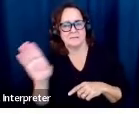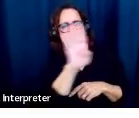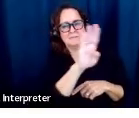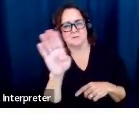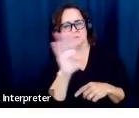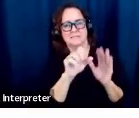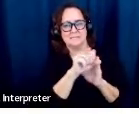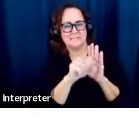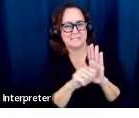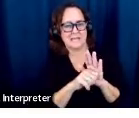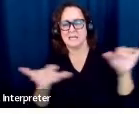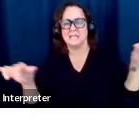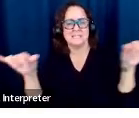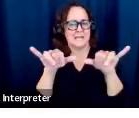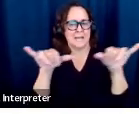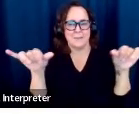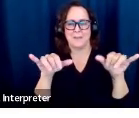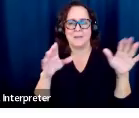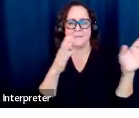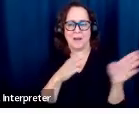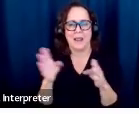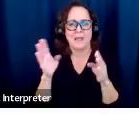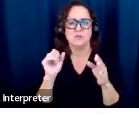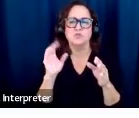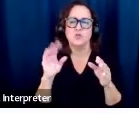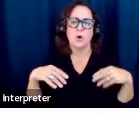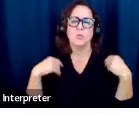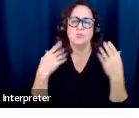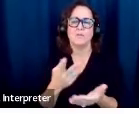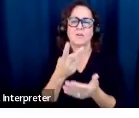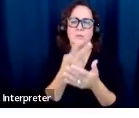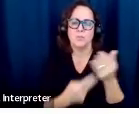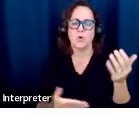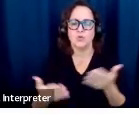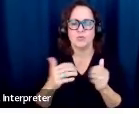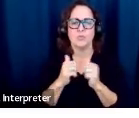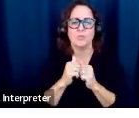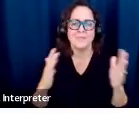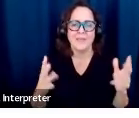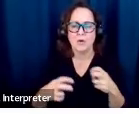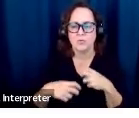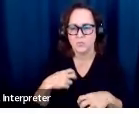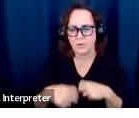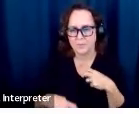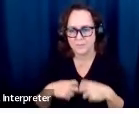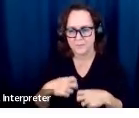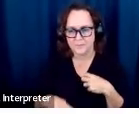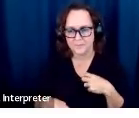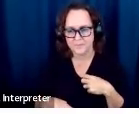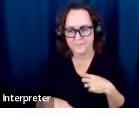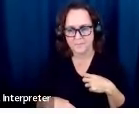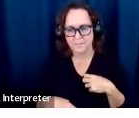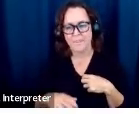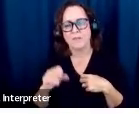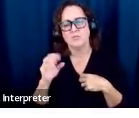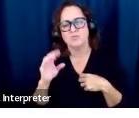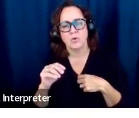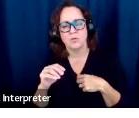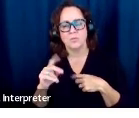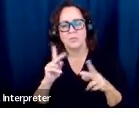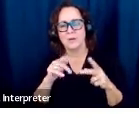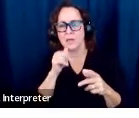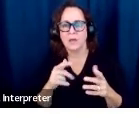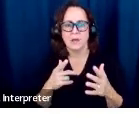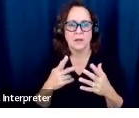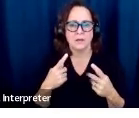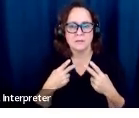transportation providers the same, so that those providers can provide both services without any difficulty, and so that participants aren't struggling to